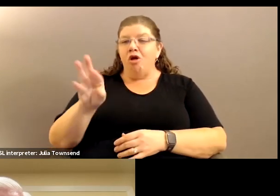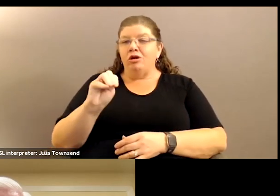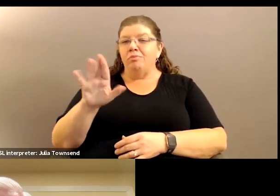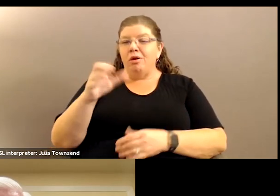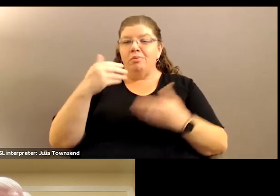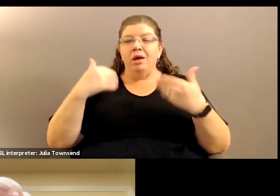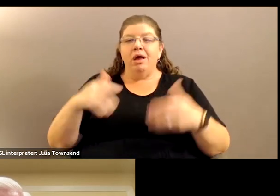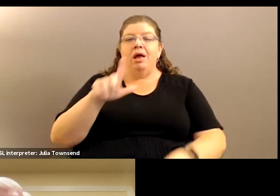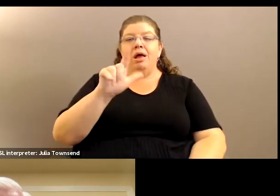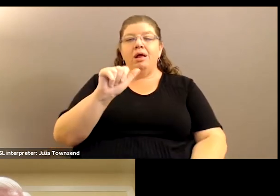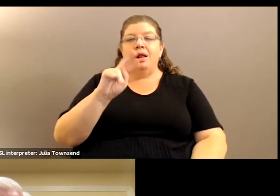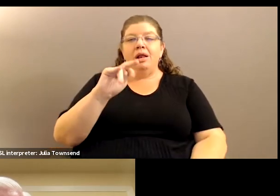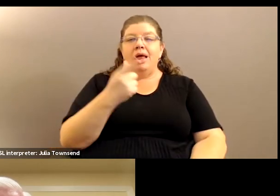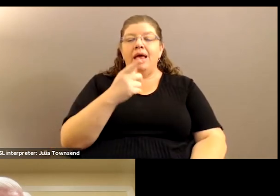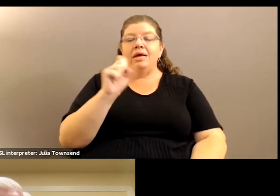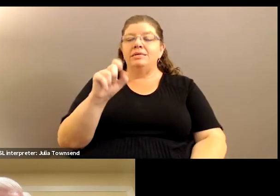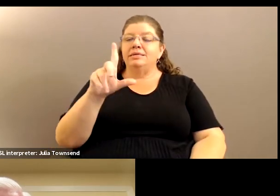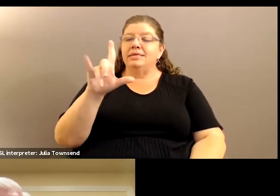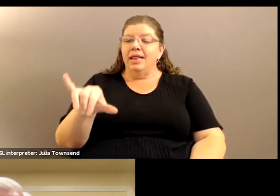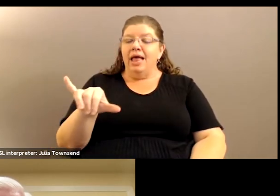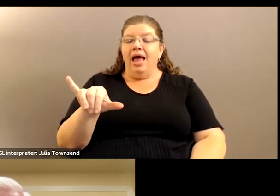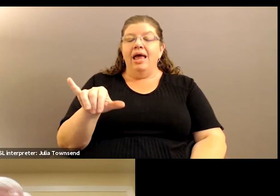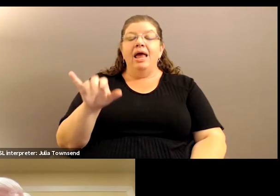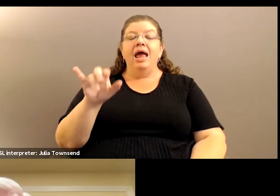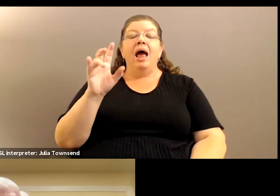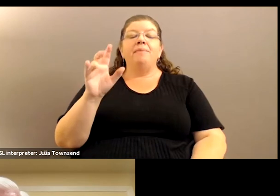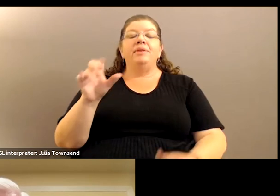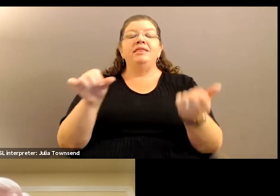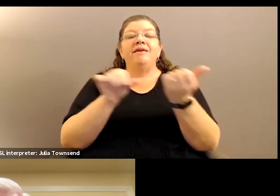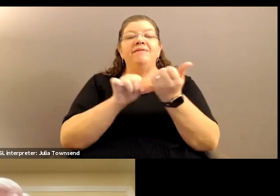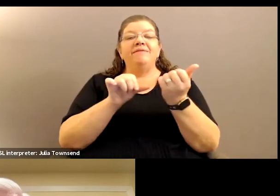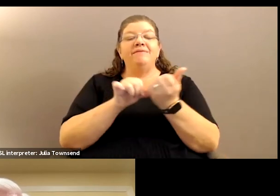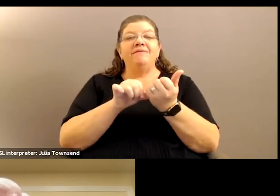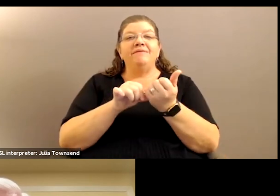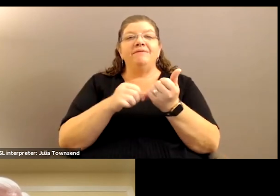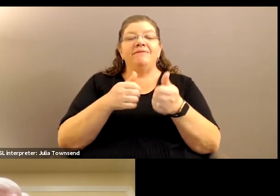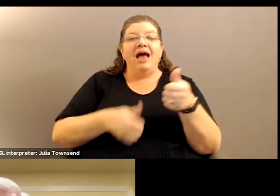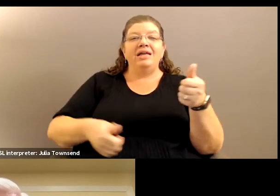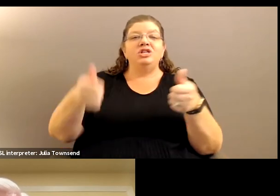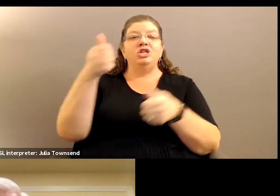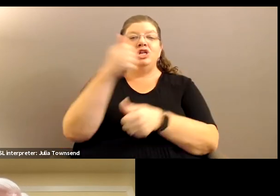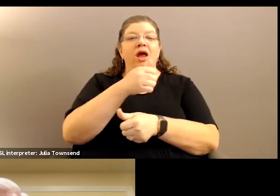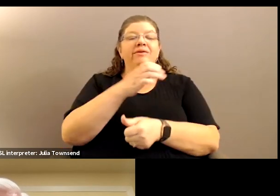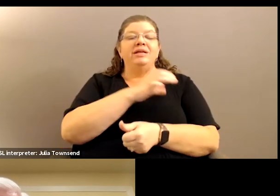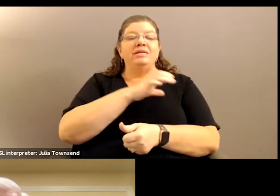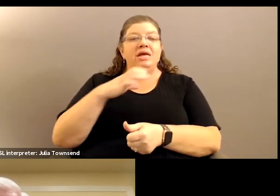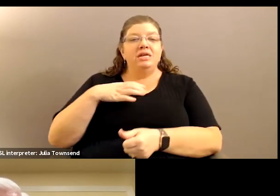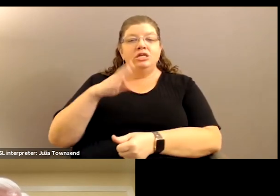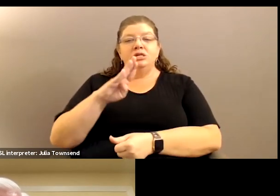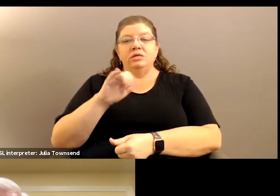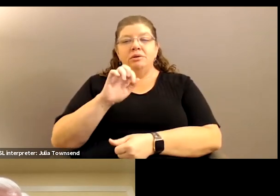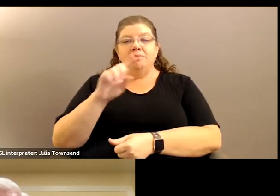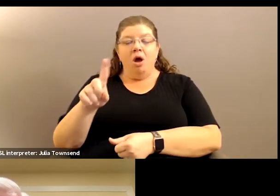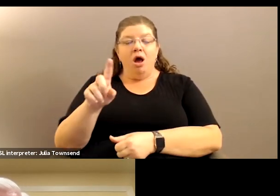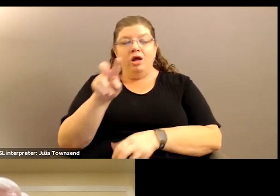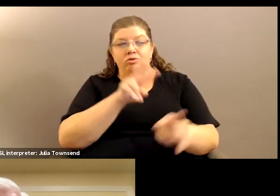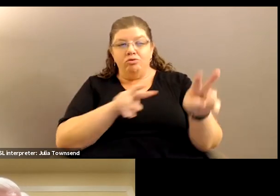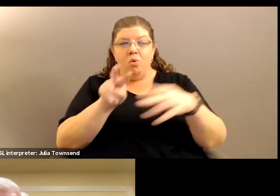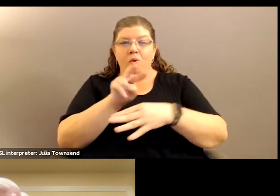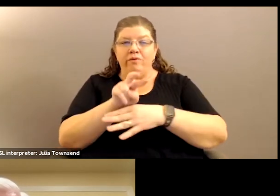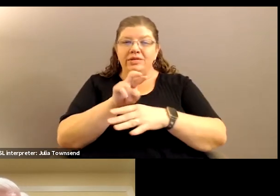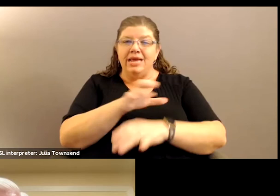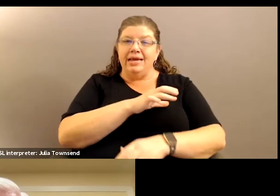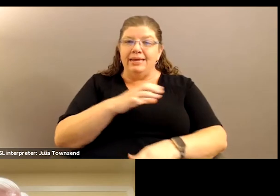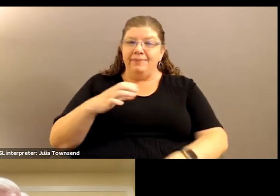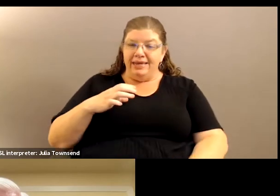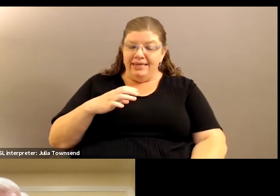lang sly i'm the vice chair of the citizens bond oversight committee and as steve mentioned